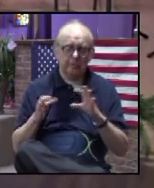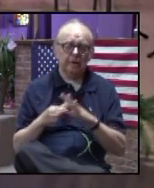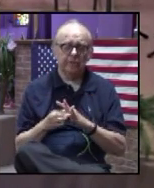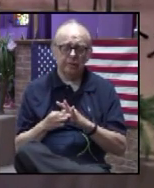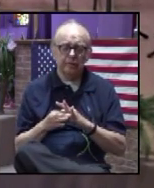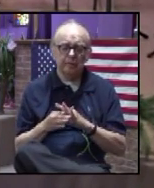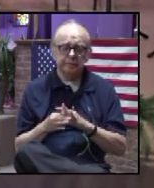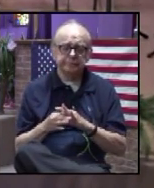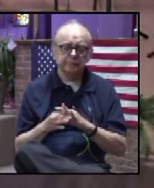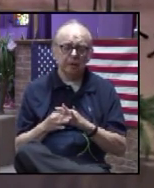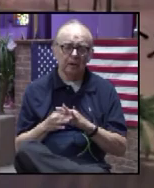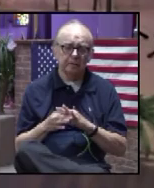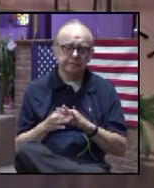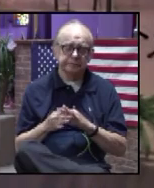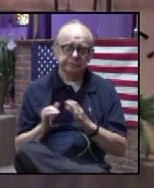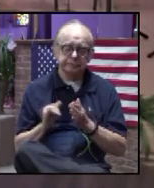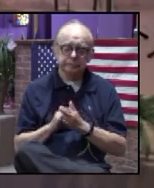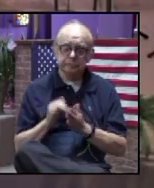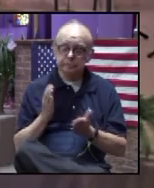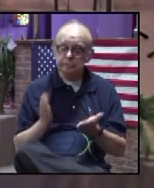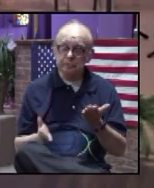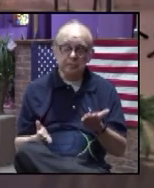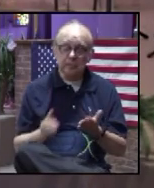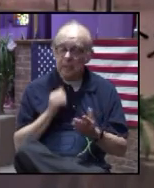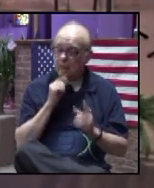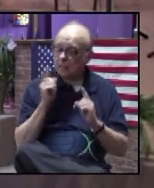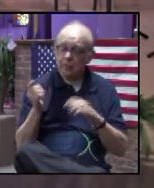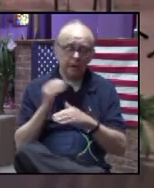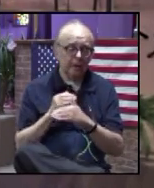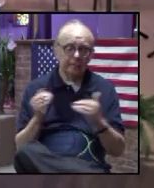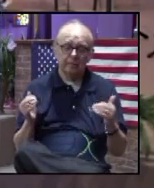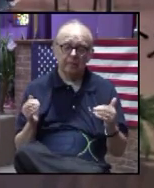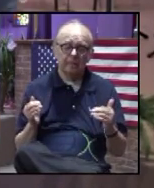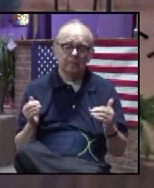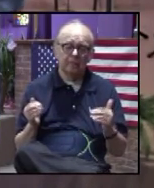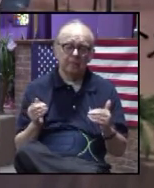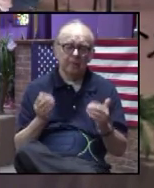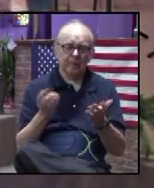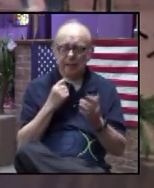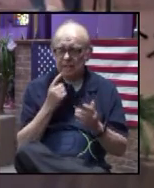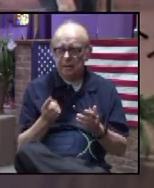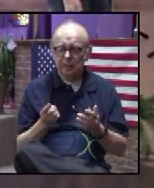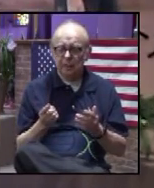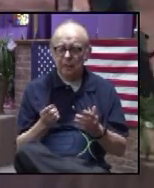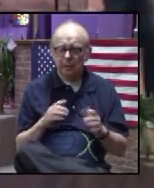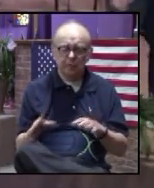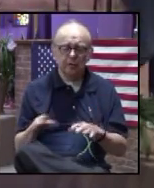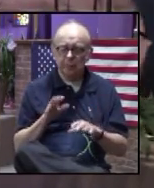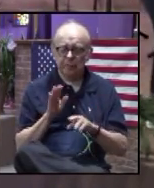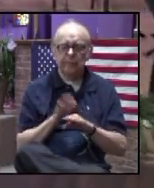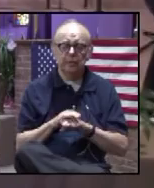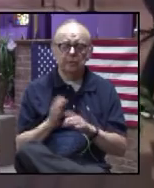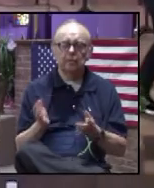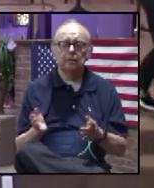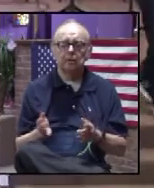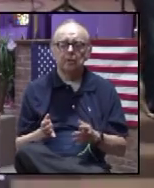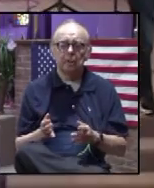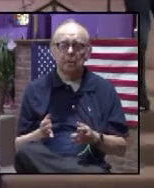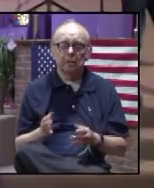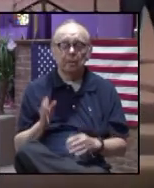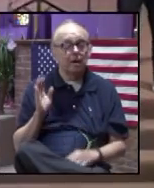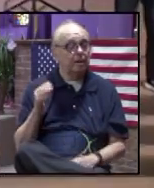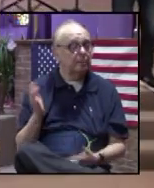relationship, they probably aren't. And they want to say, well, then don't do the funeral.